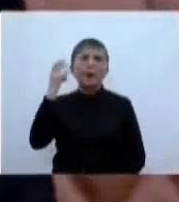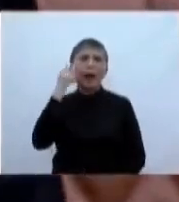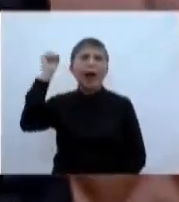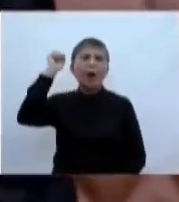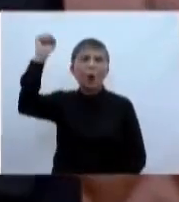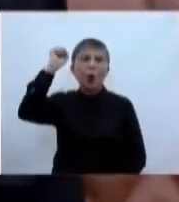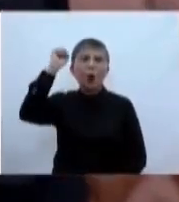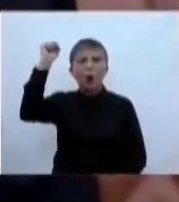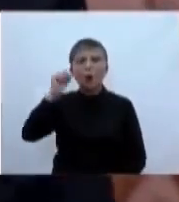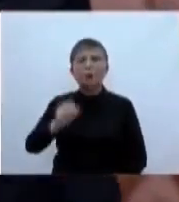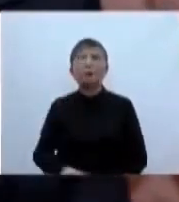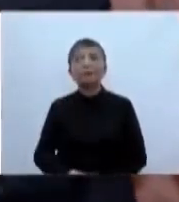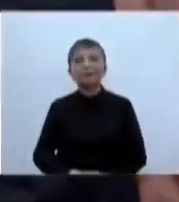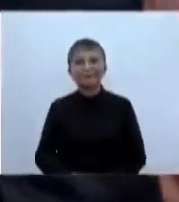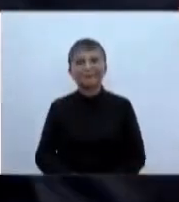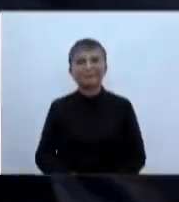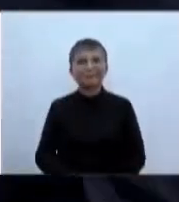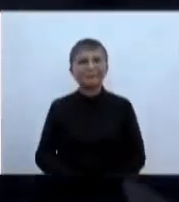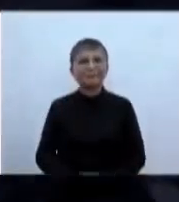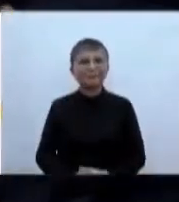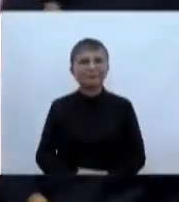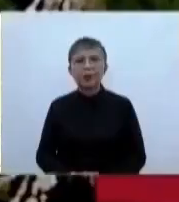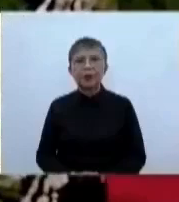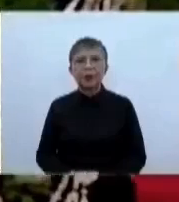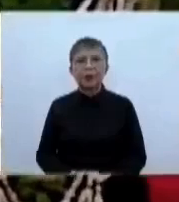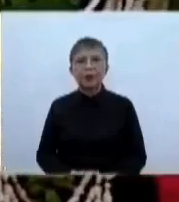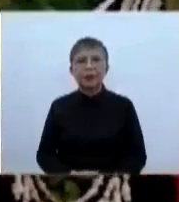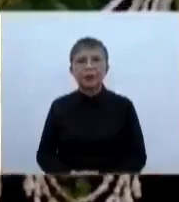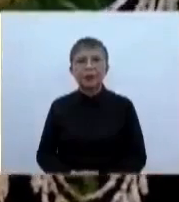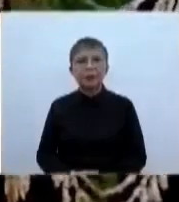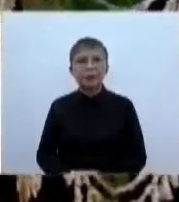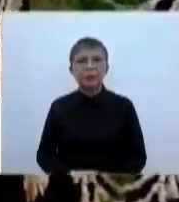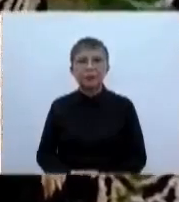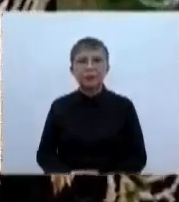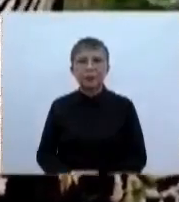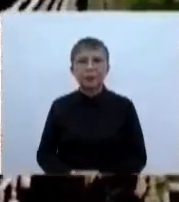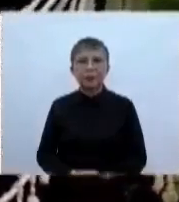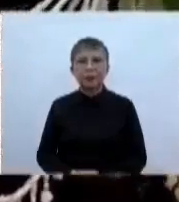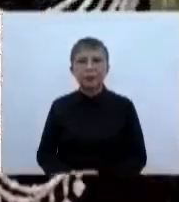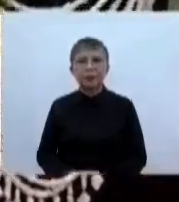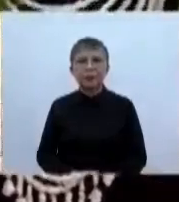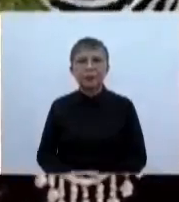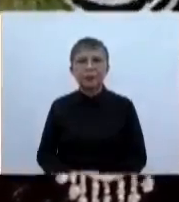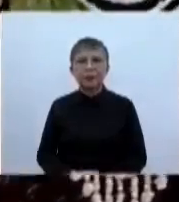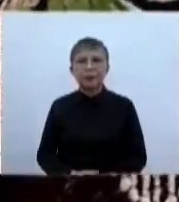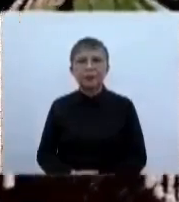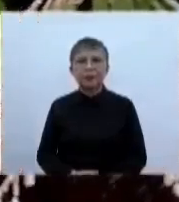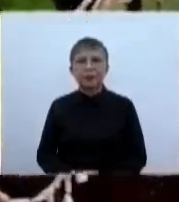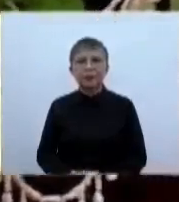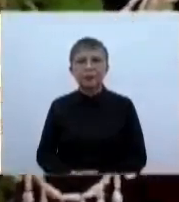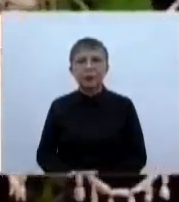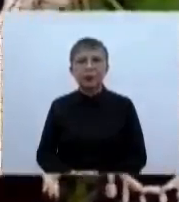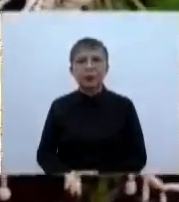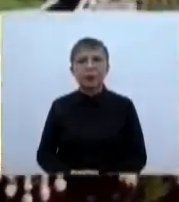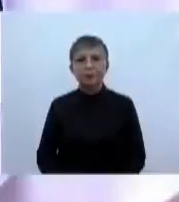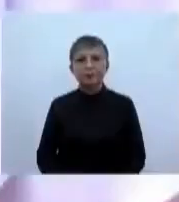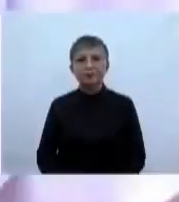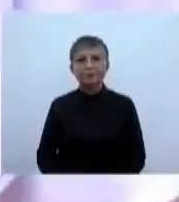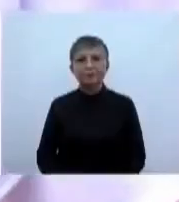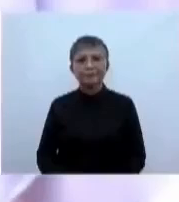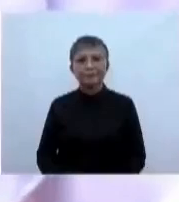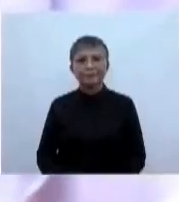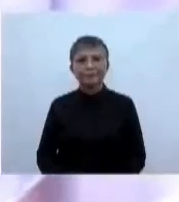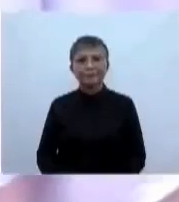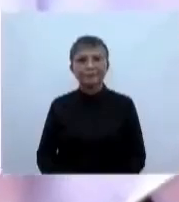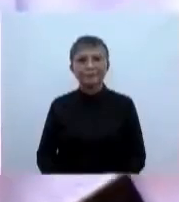multiple sectors. Since assuming office in November 2022, Anwar has consistently prioritized Indonesia as a key diplomatic partner with his